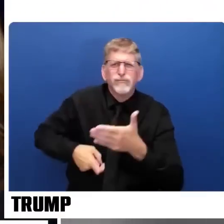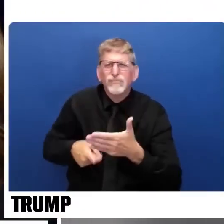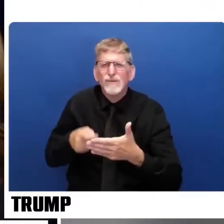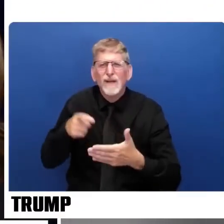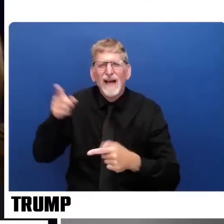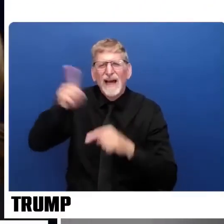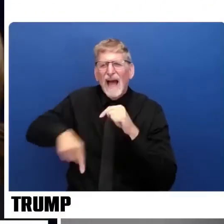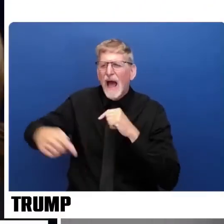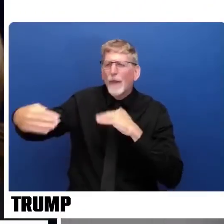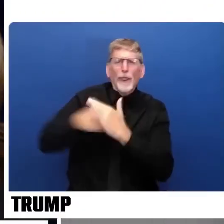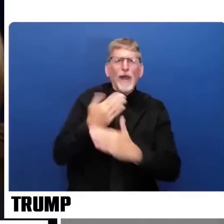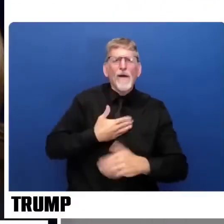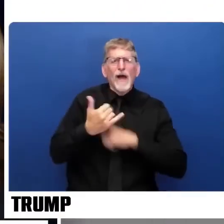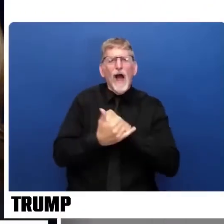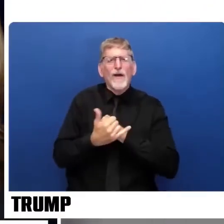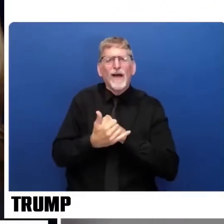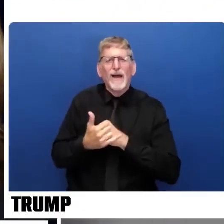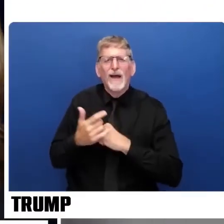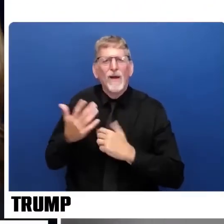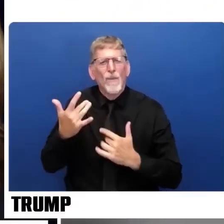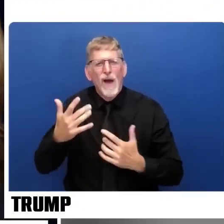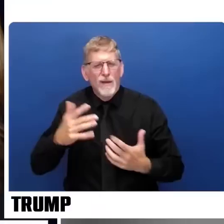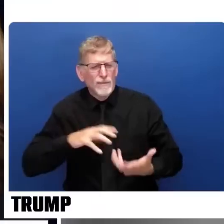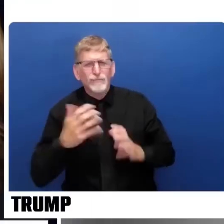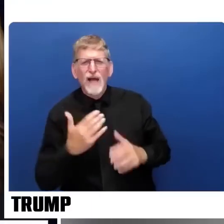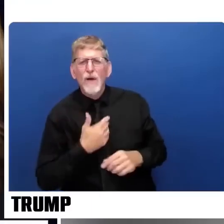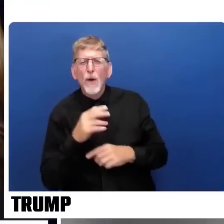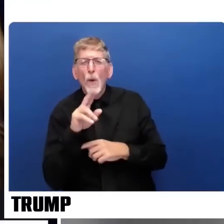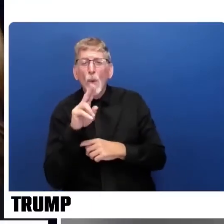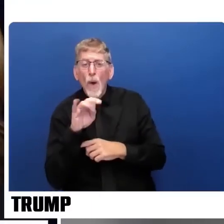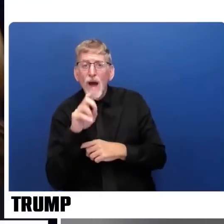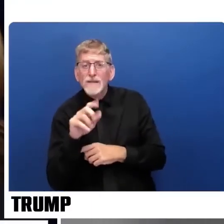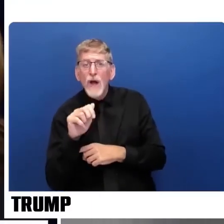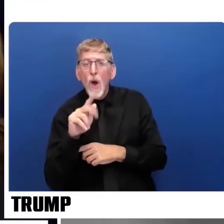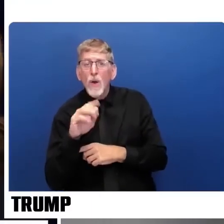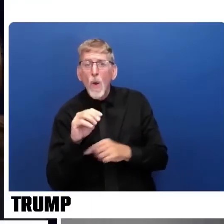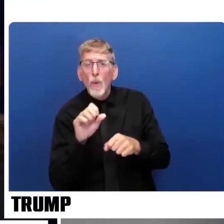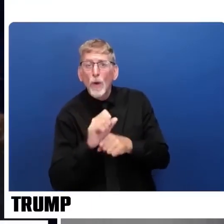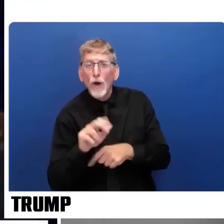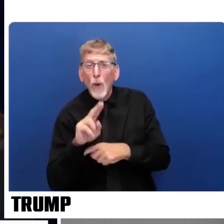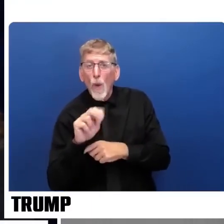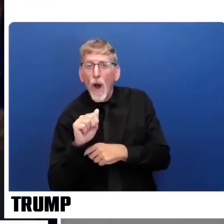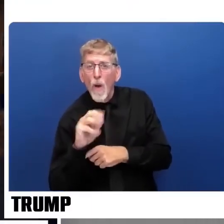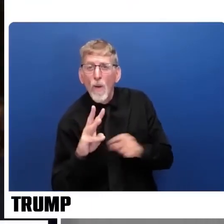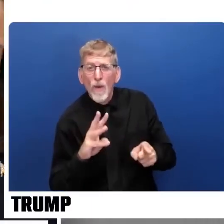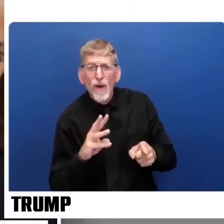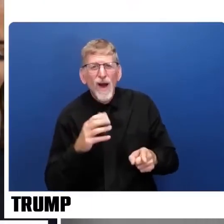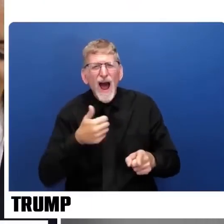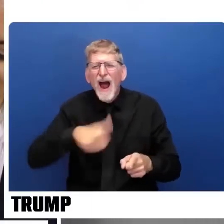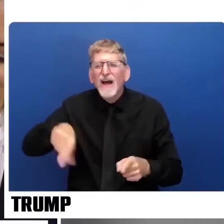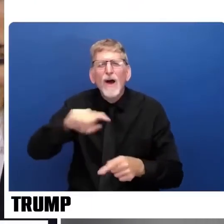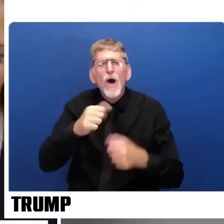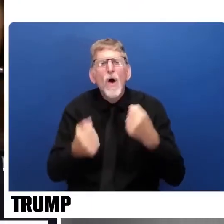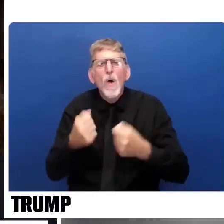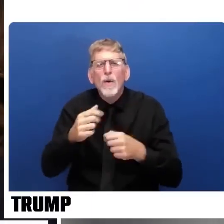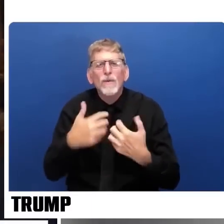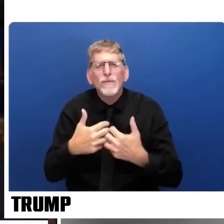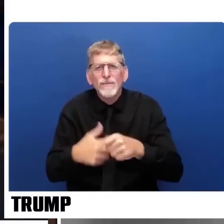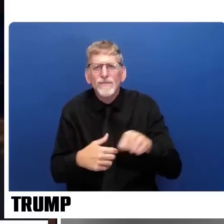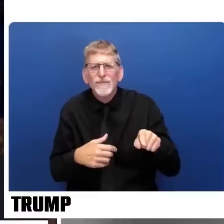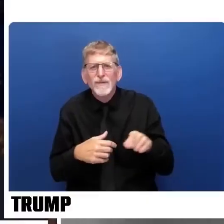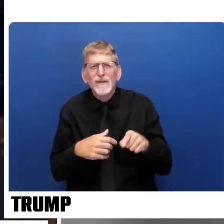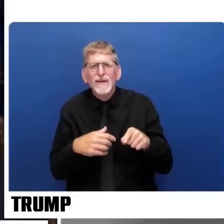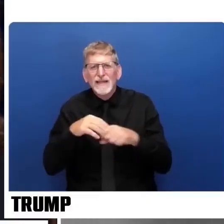worker, whether it's in Detroit or South Carolina or any other place. What they've done to business and manufacturing in this